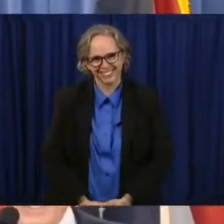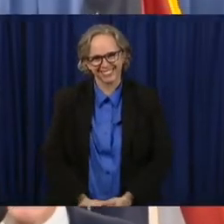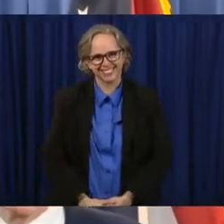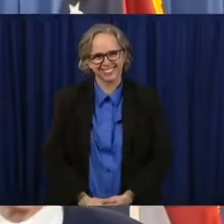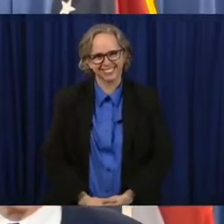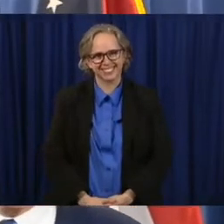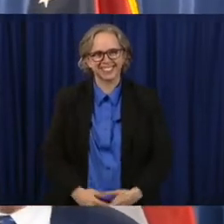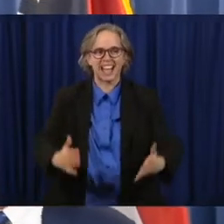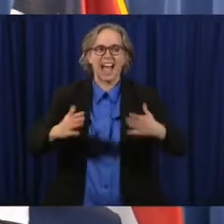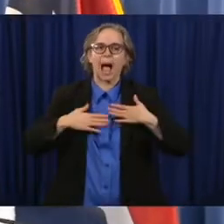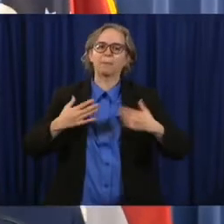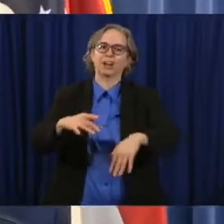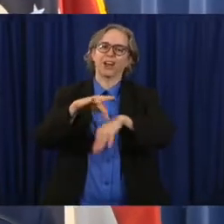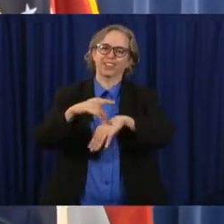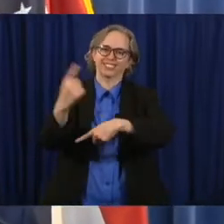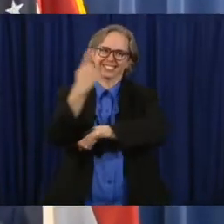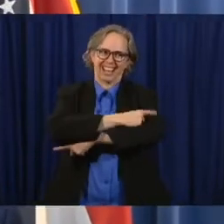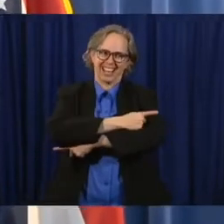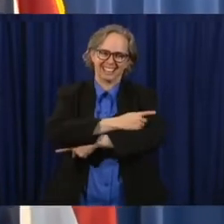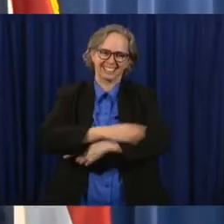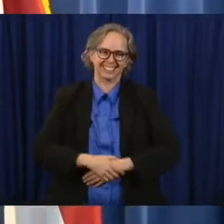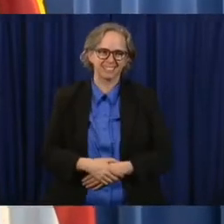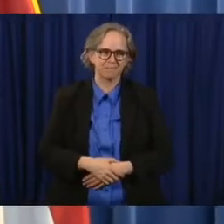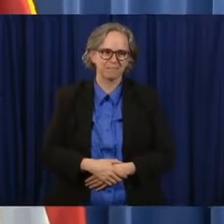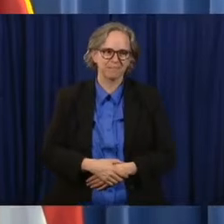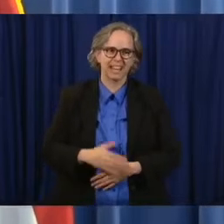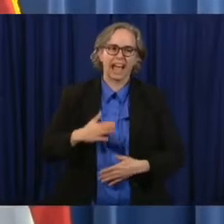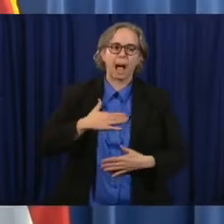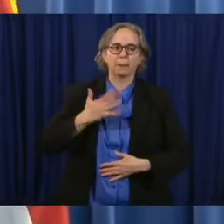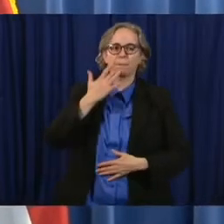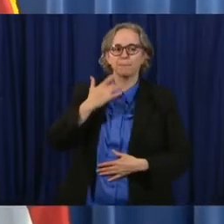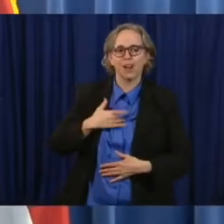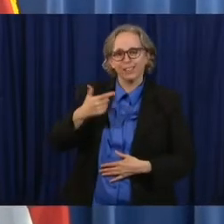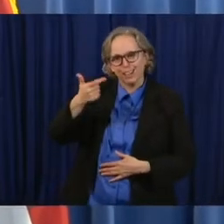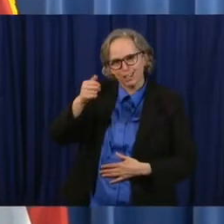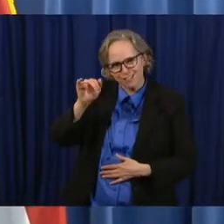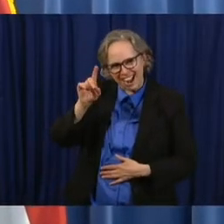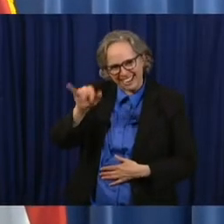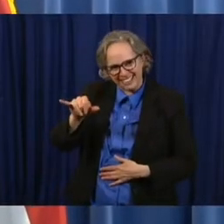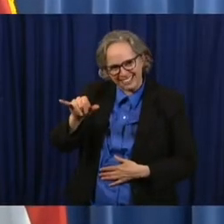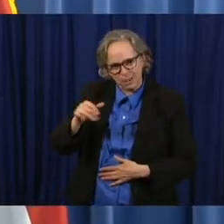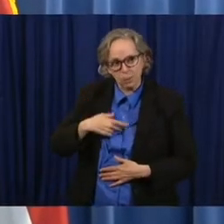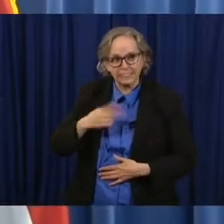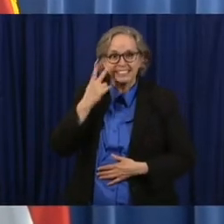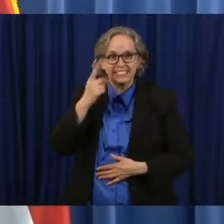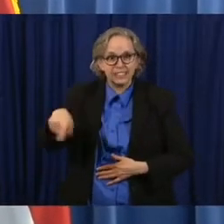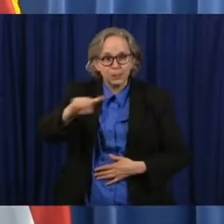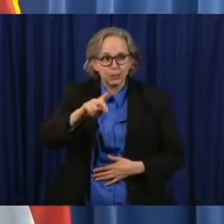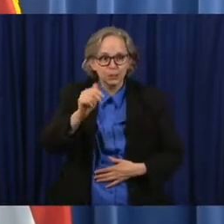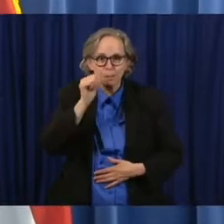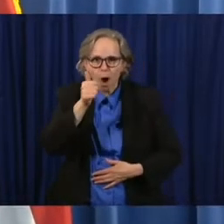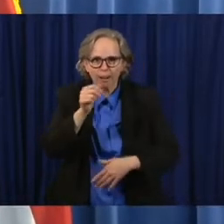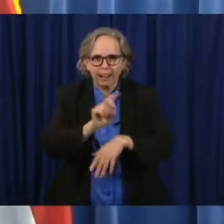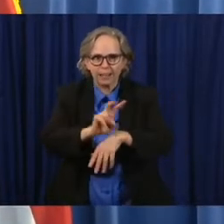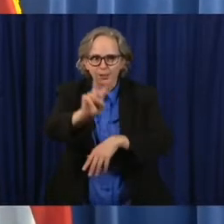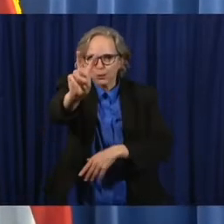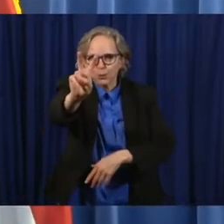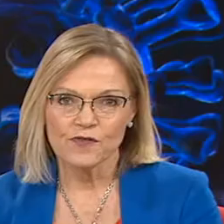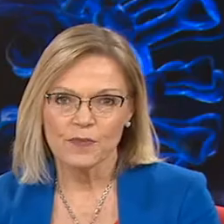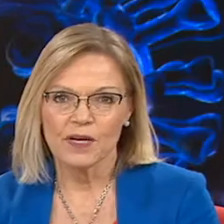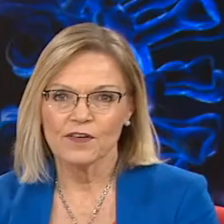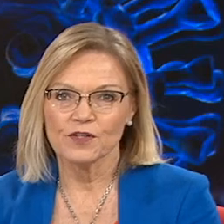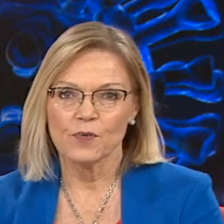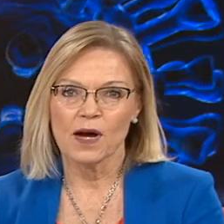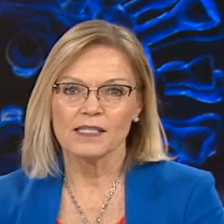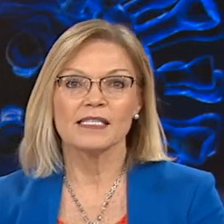Happy Earth Day, everybody. Happy birthday, Grady. We'll see you all tomorrow at 2 o'clock. Thank you very much. Here are some of the